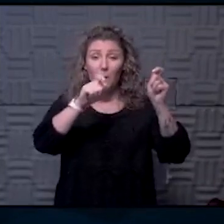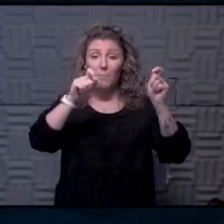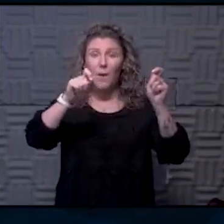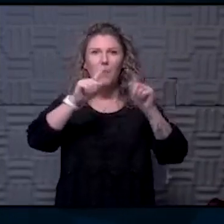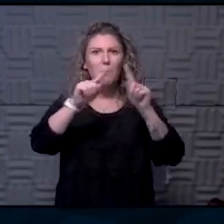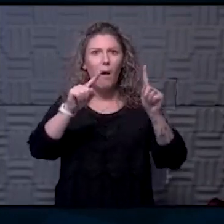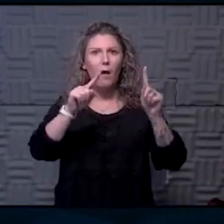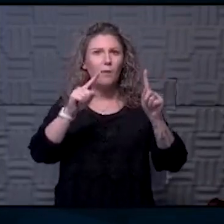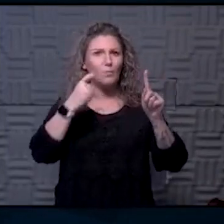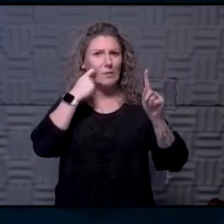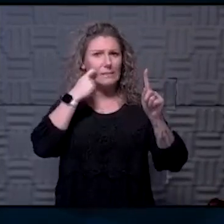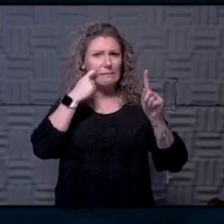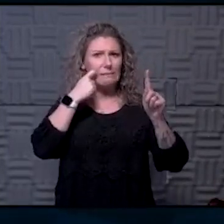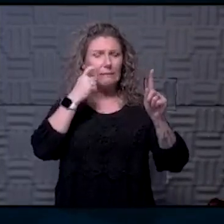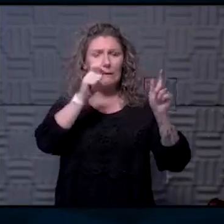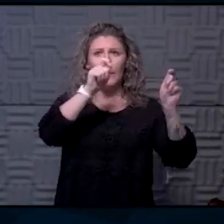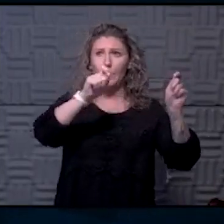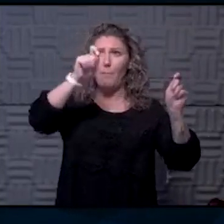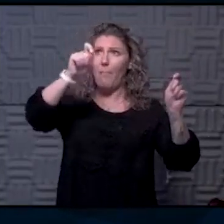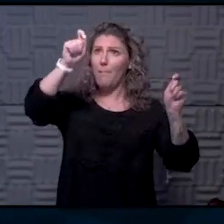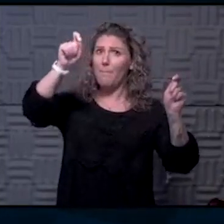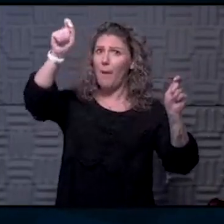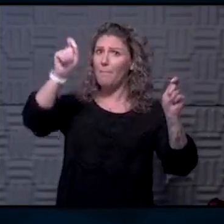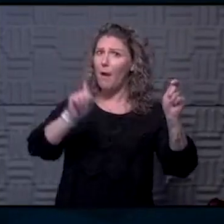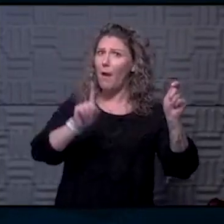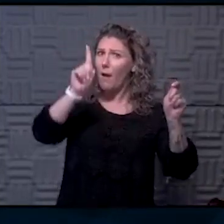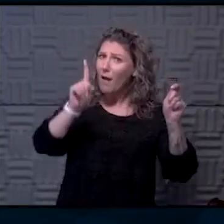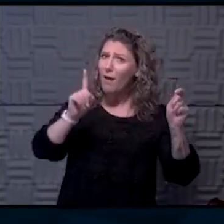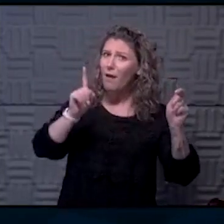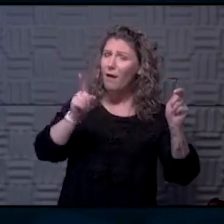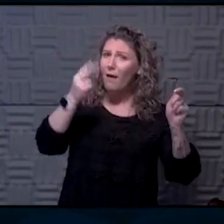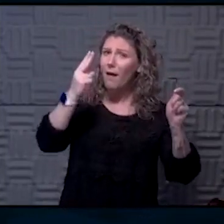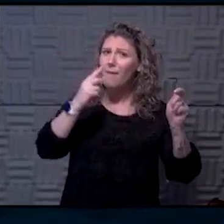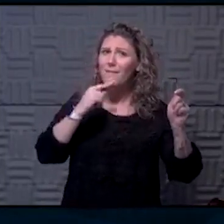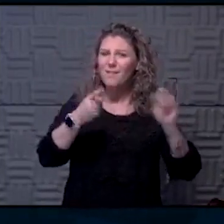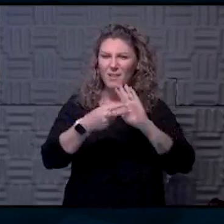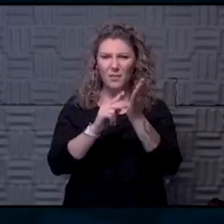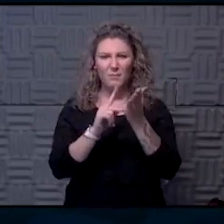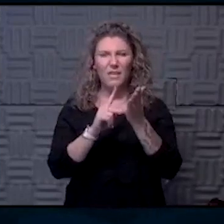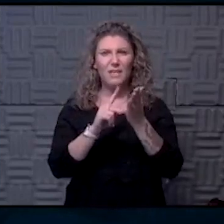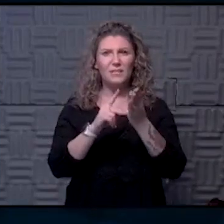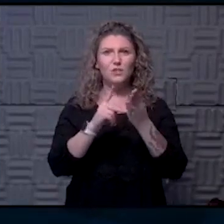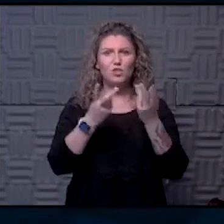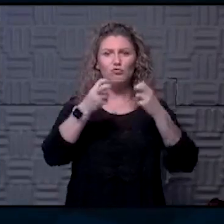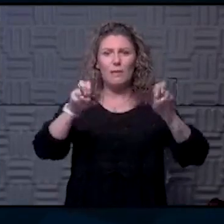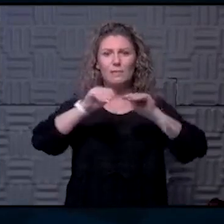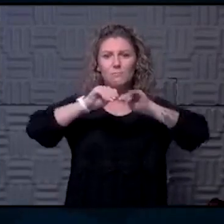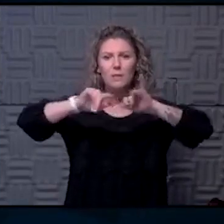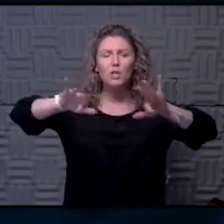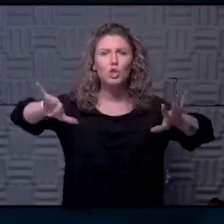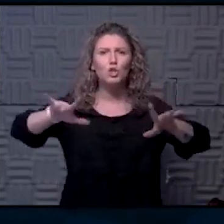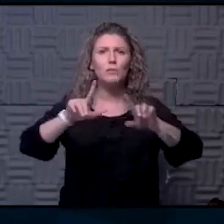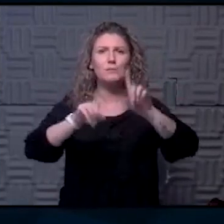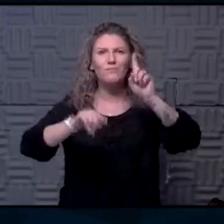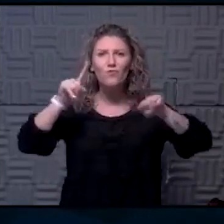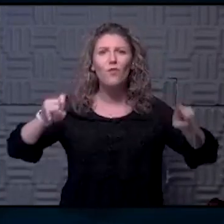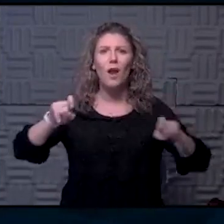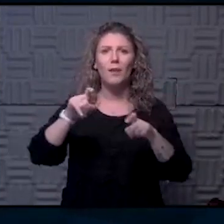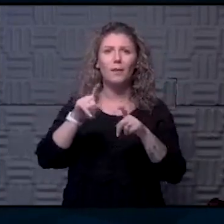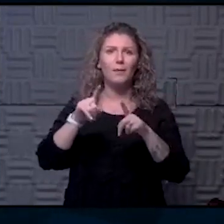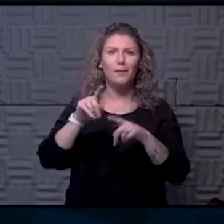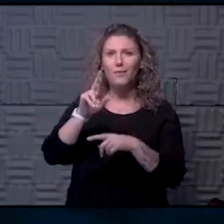past few weeks. And so all that means is that in different areas in town, disease transmission is happening at different rates, but it's definitely